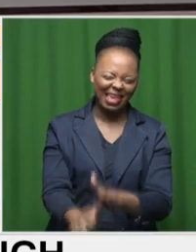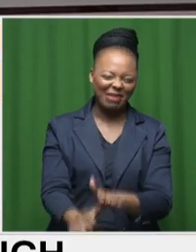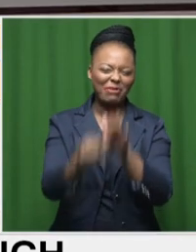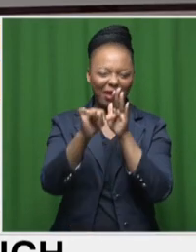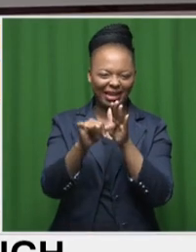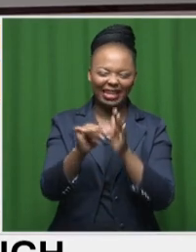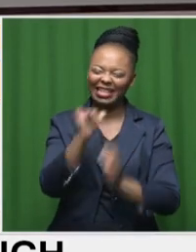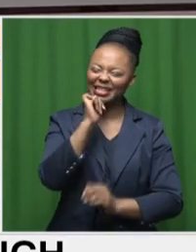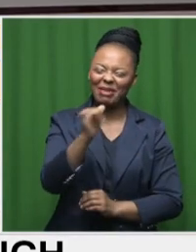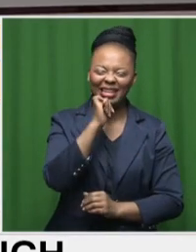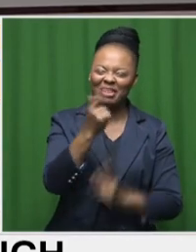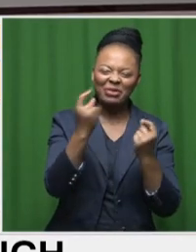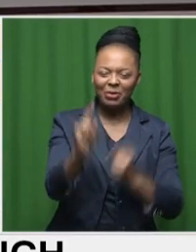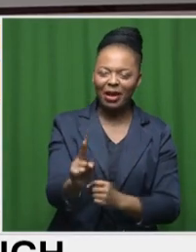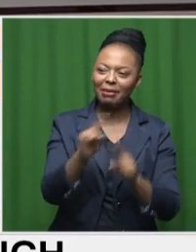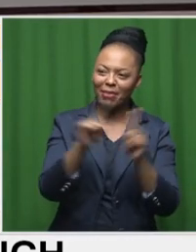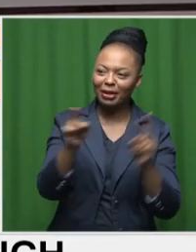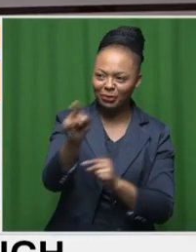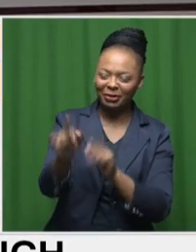Do you think so? It's you who make the interview.